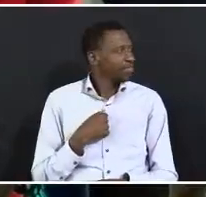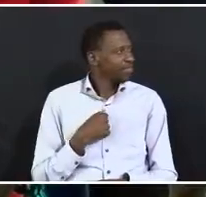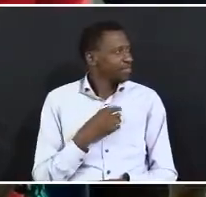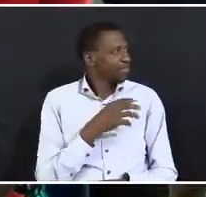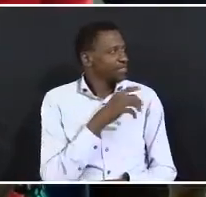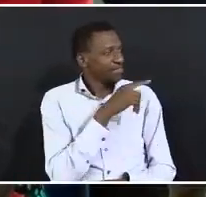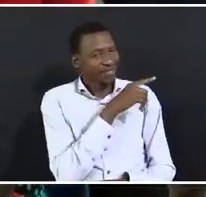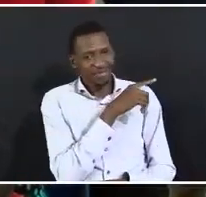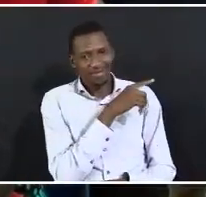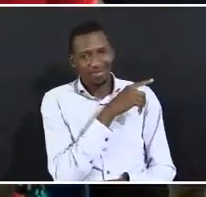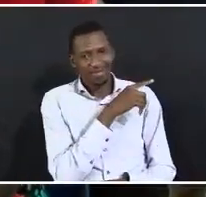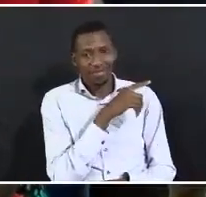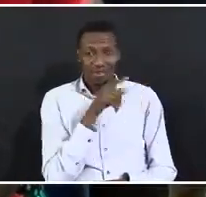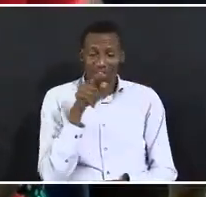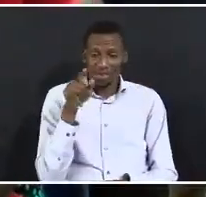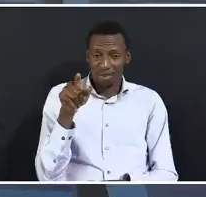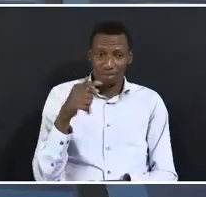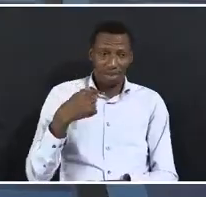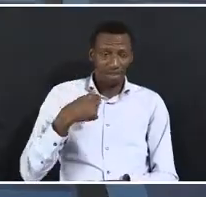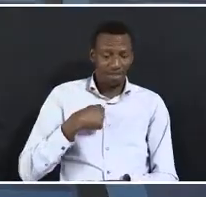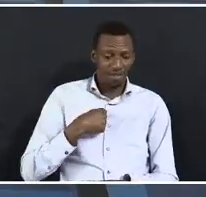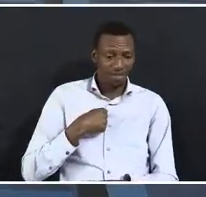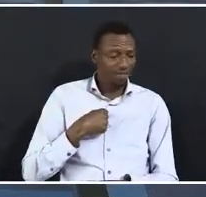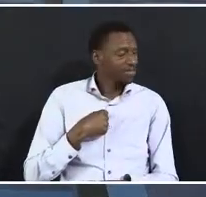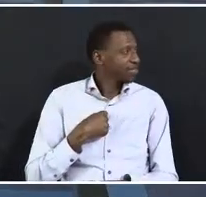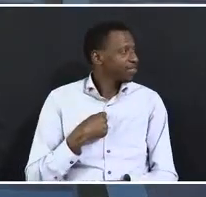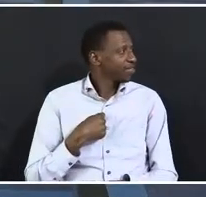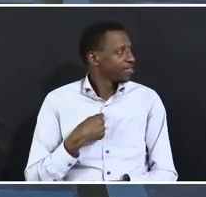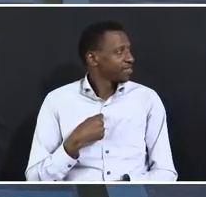You and? Me. Start what?